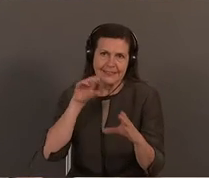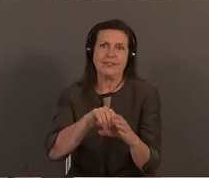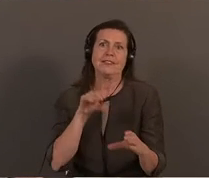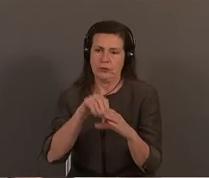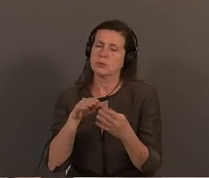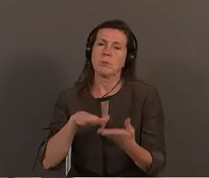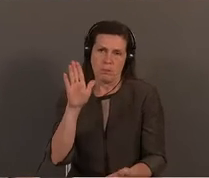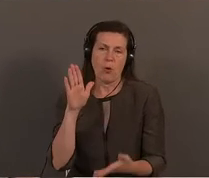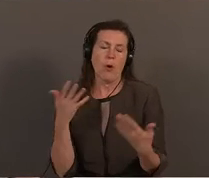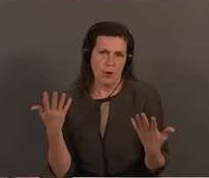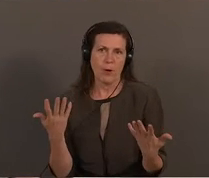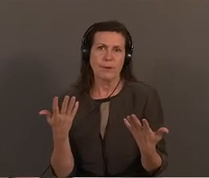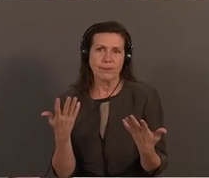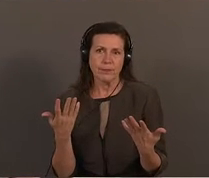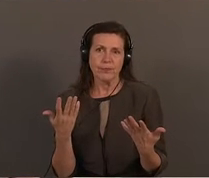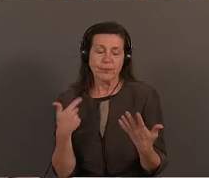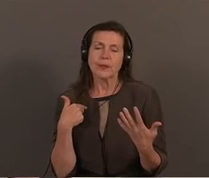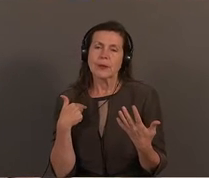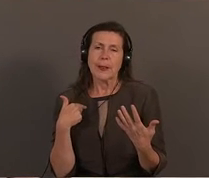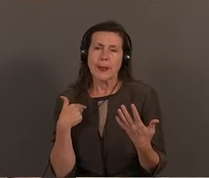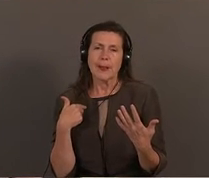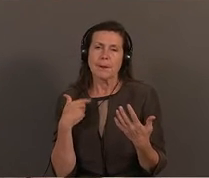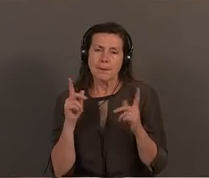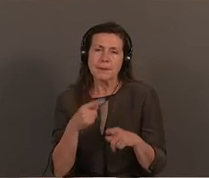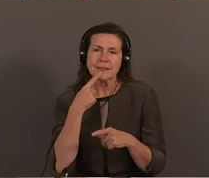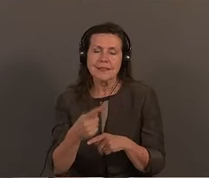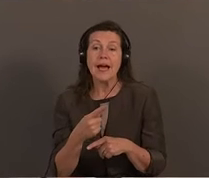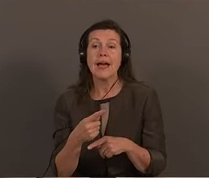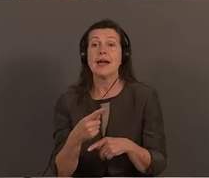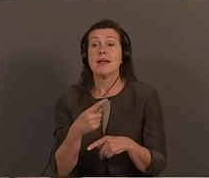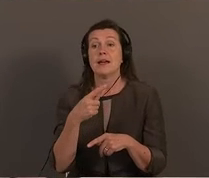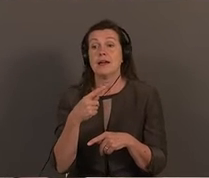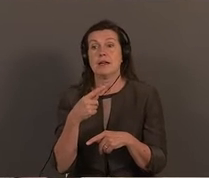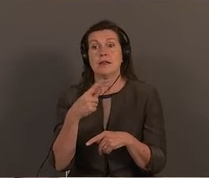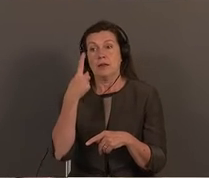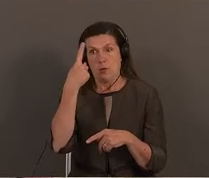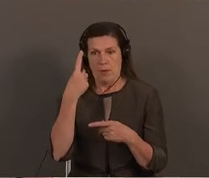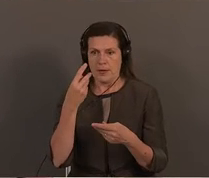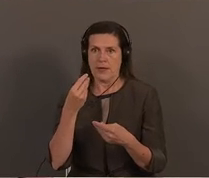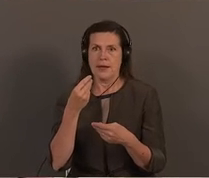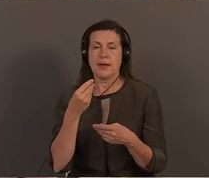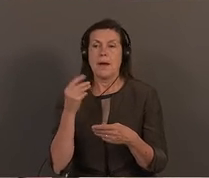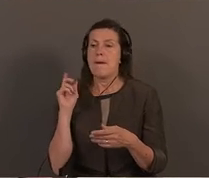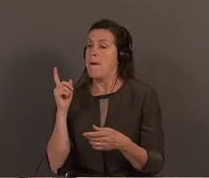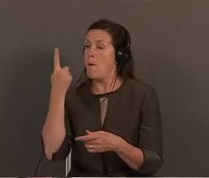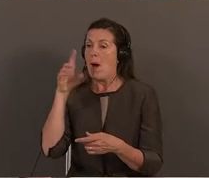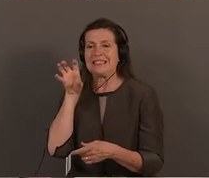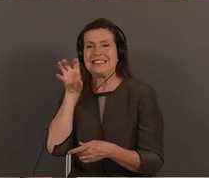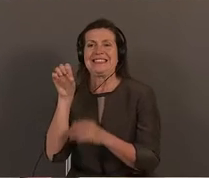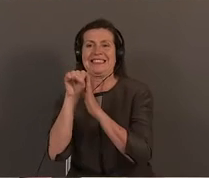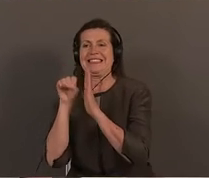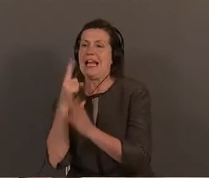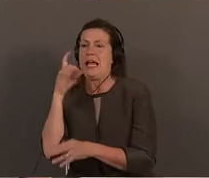cases, we have to say that single member states, they are too small to deal with some